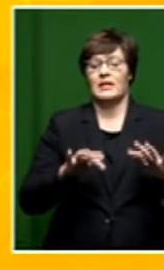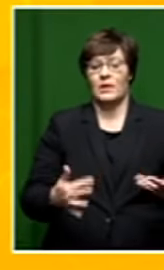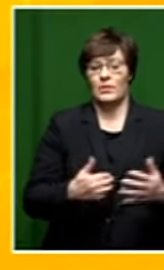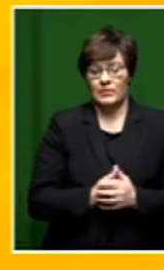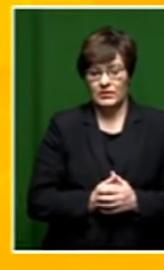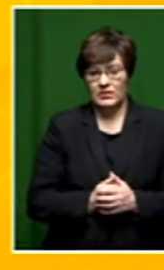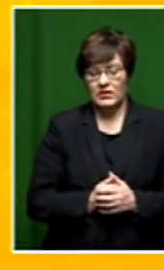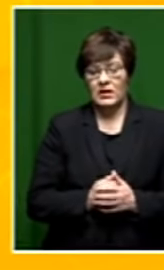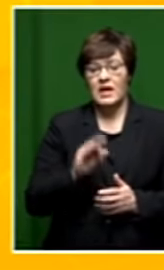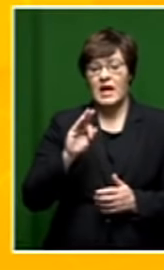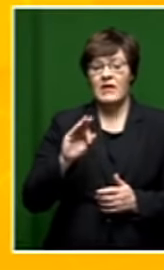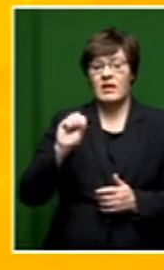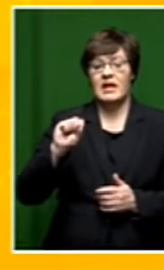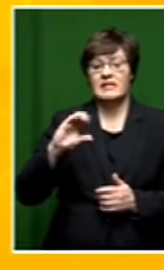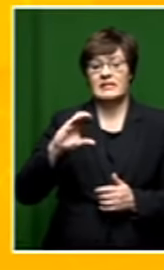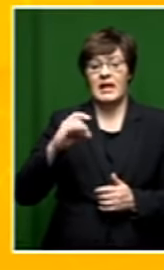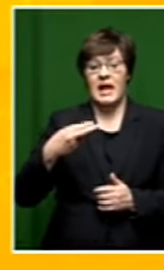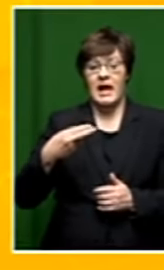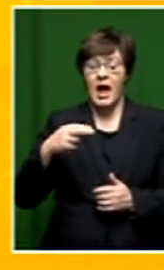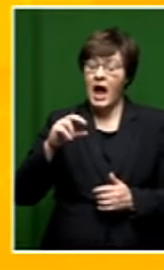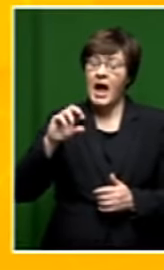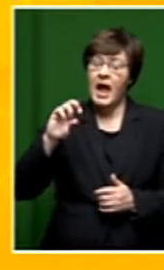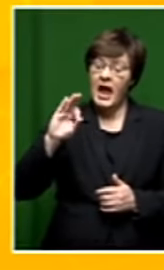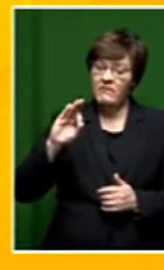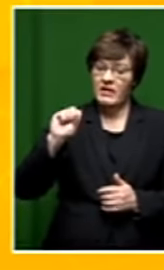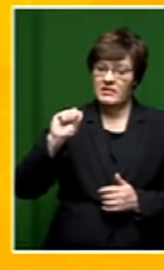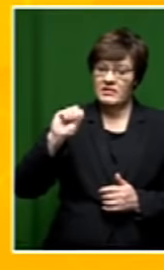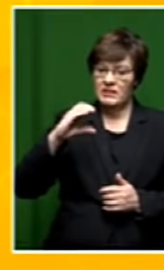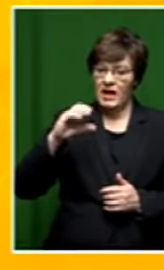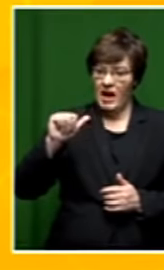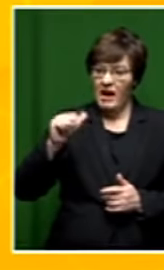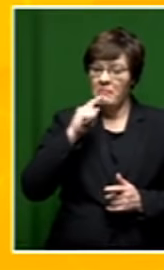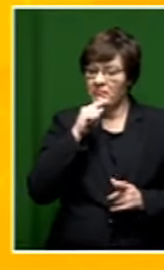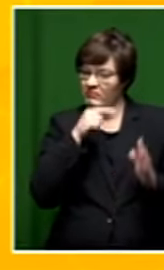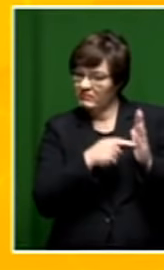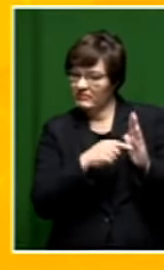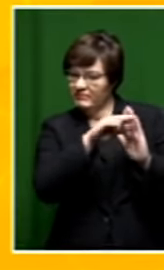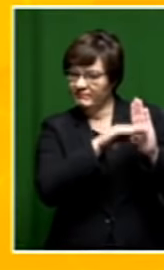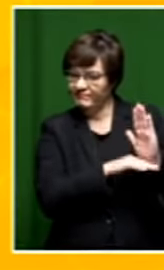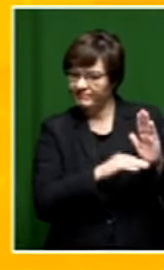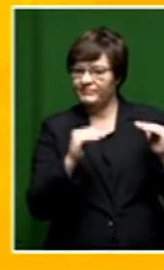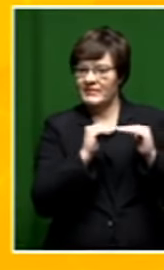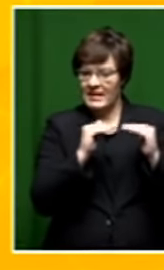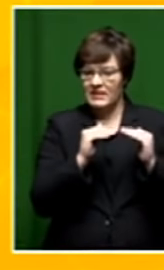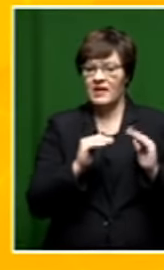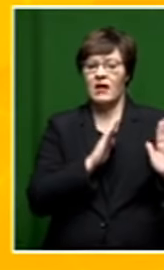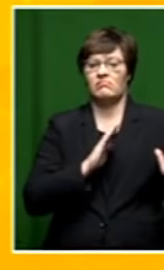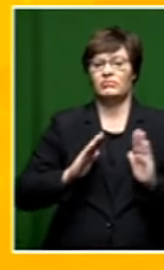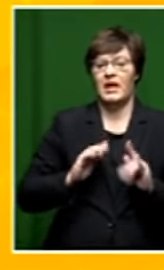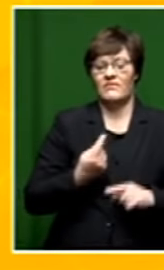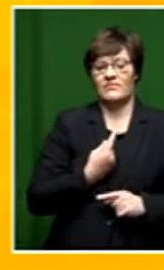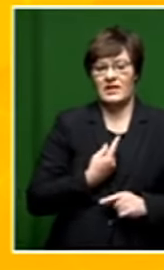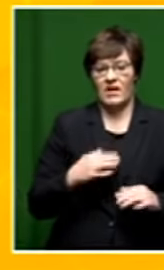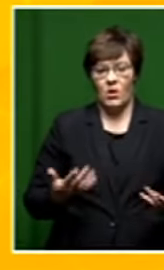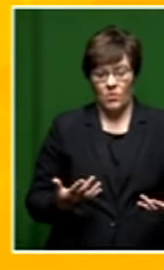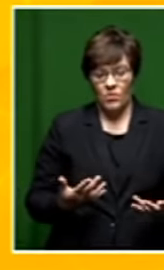earlier this year, the FSCA published a set of standards that outlined how the banks should conduct themselves and how